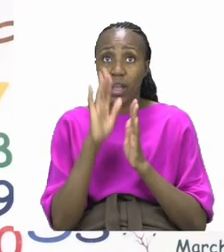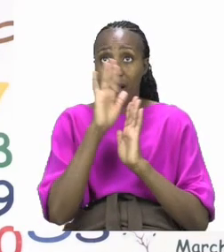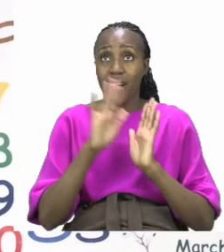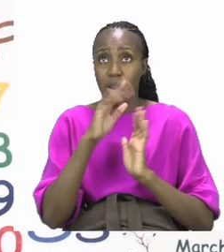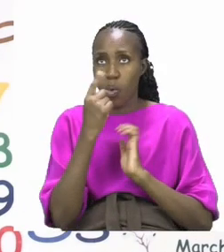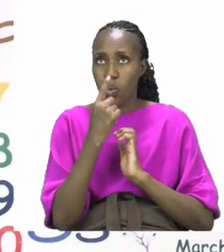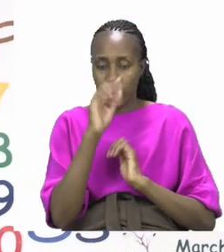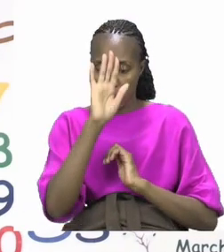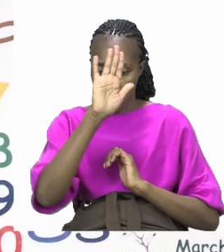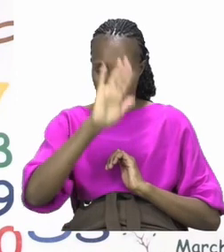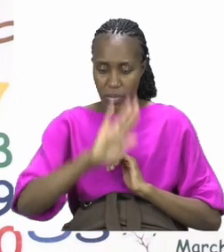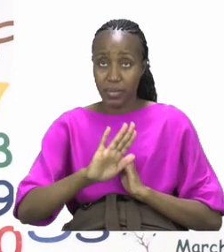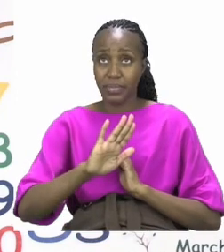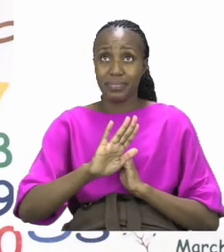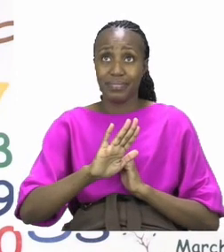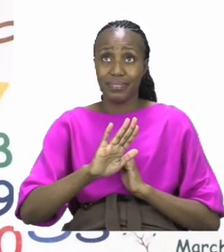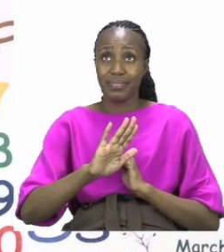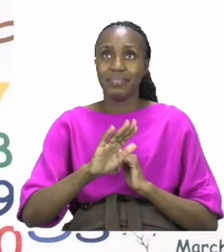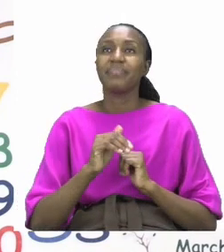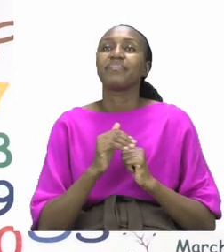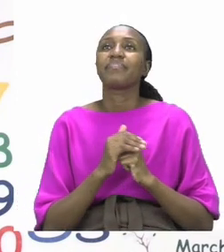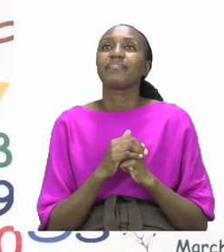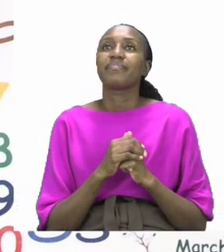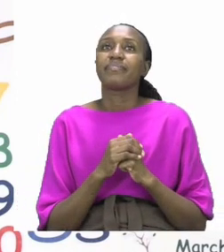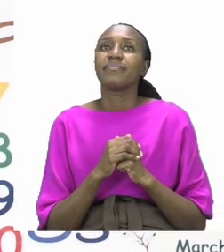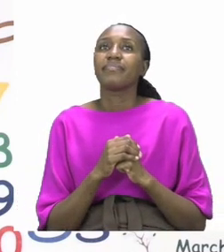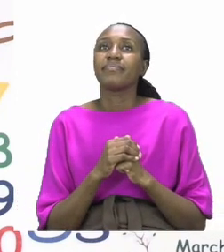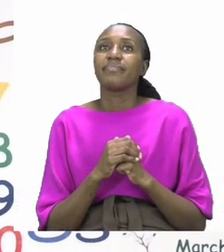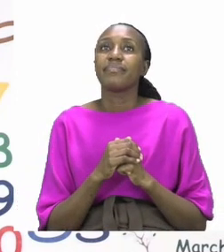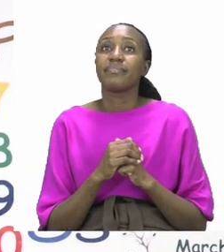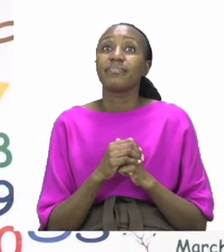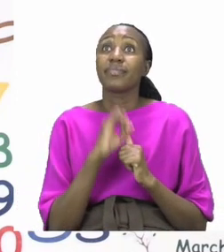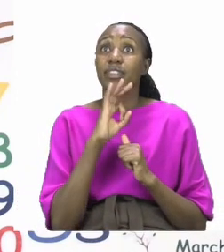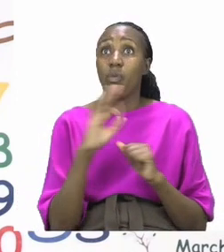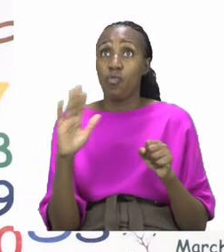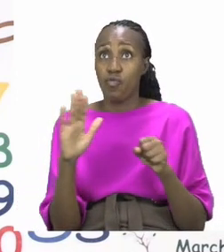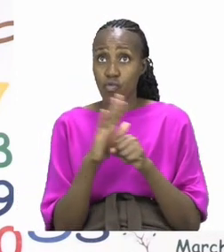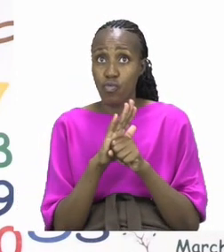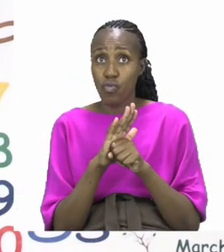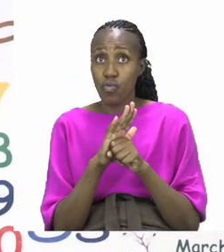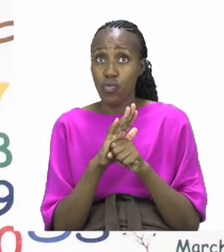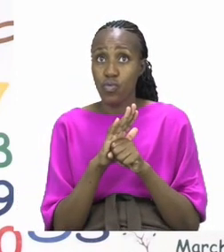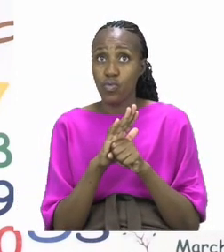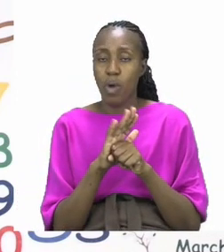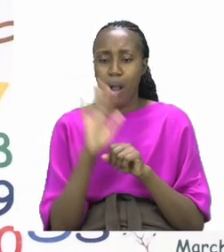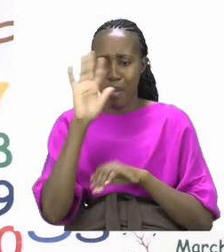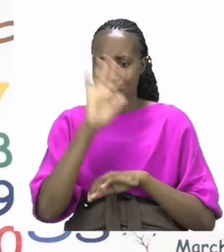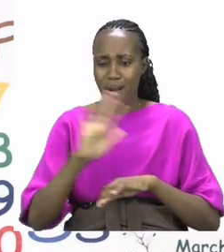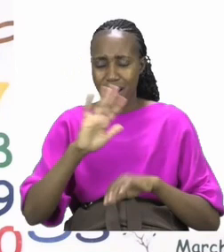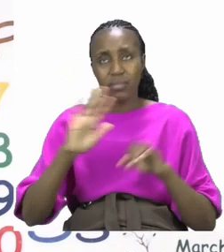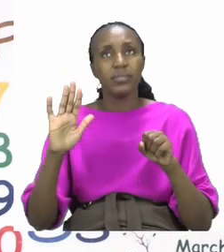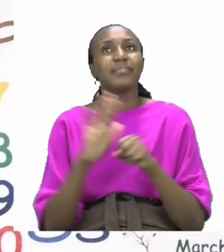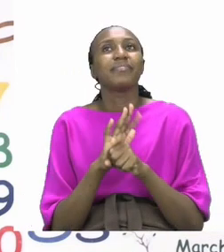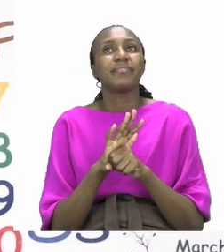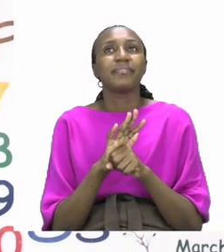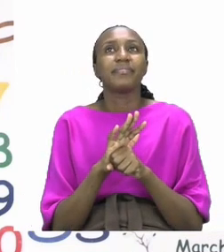color only this part if it is half. If it is the whole apple, that means I will